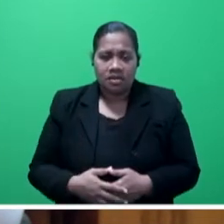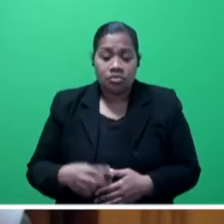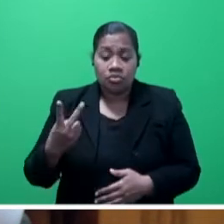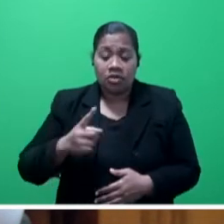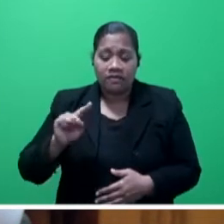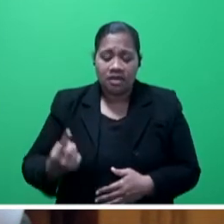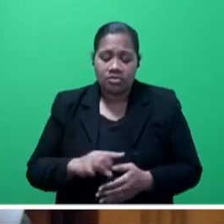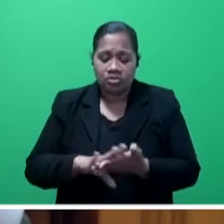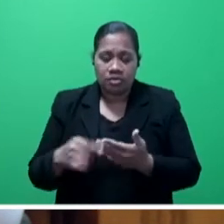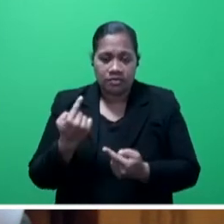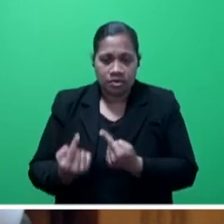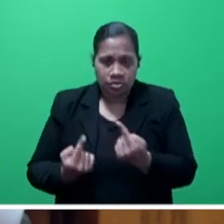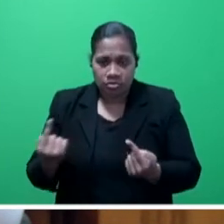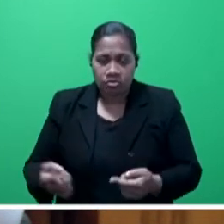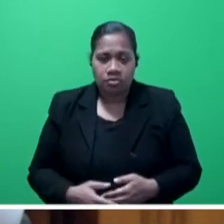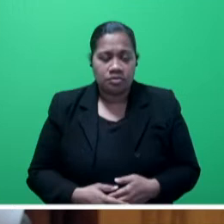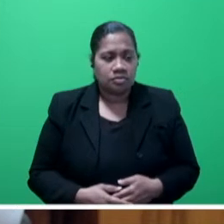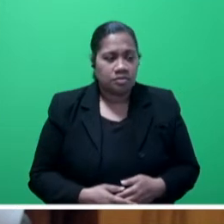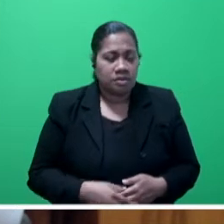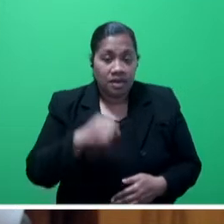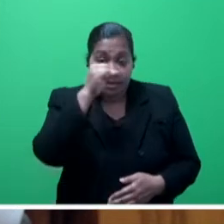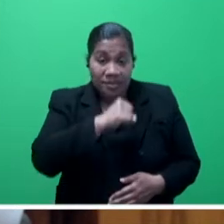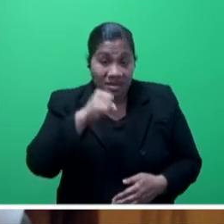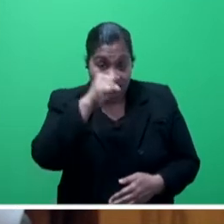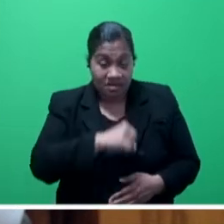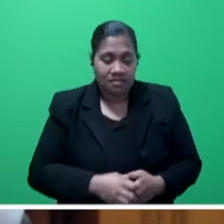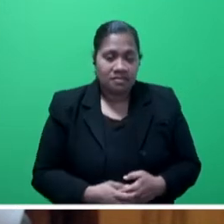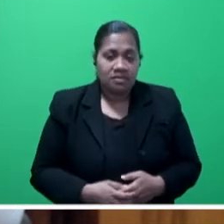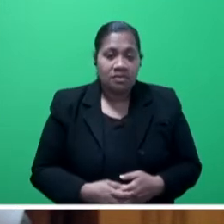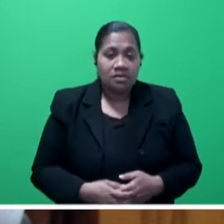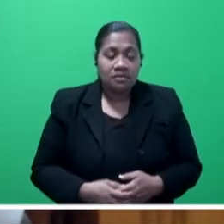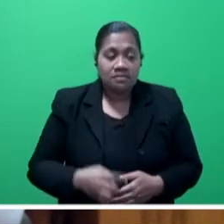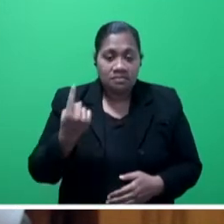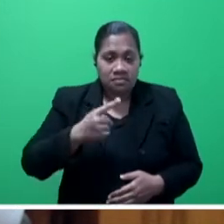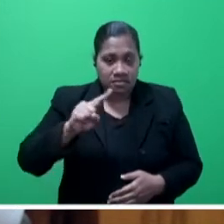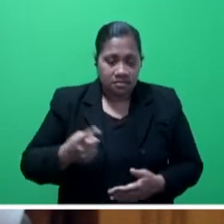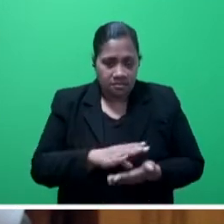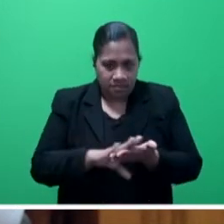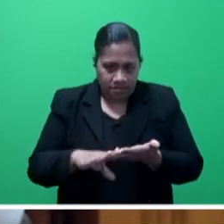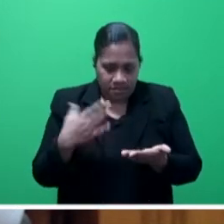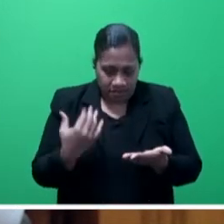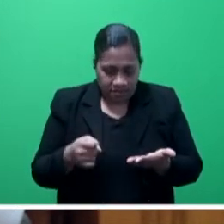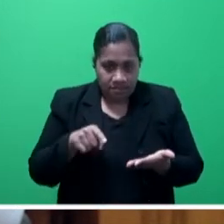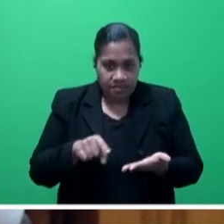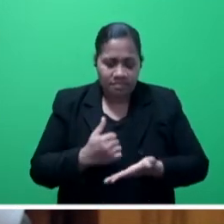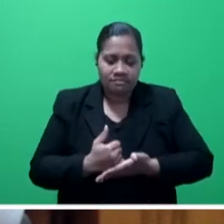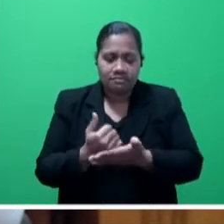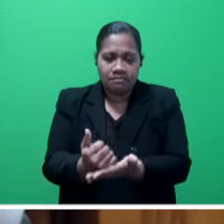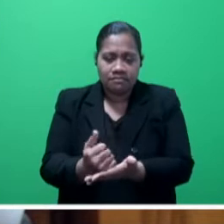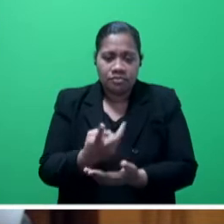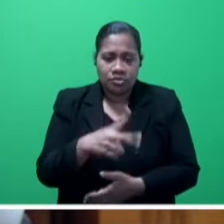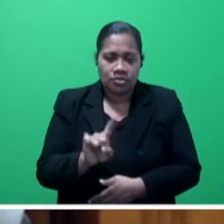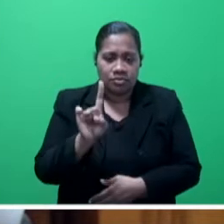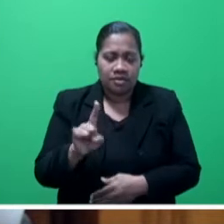each. Piggery pen package support, Mr. Speaker said, $211,000 have been allocated to support 21 farms